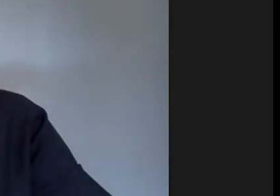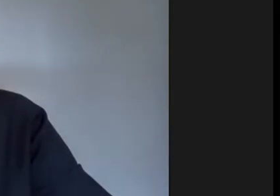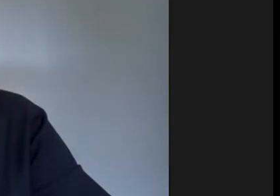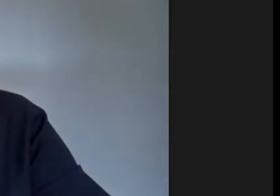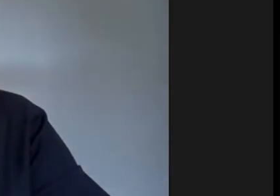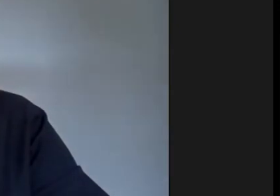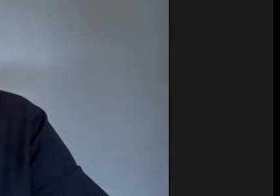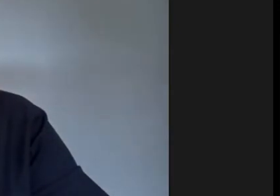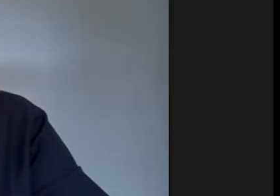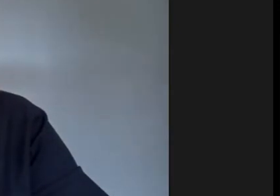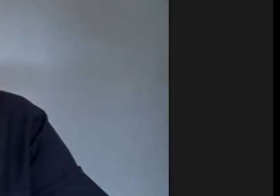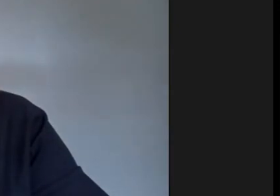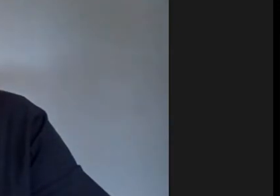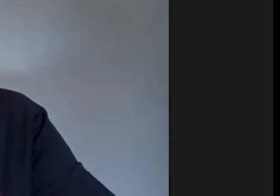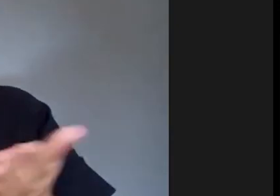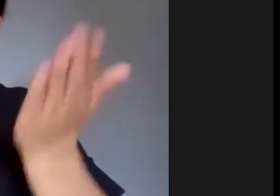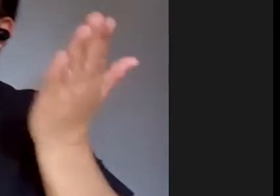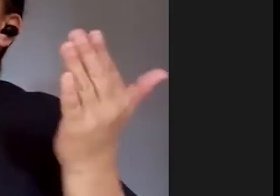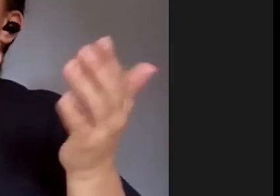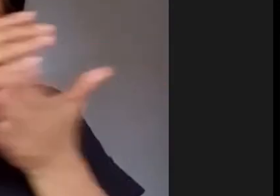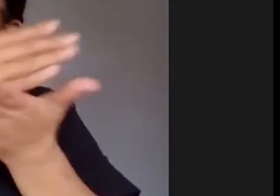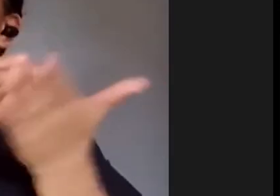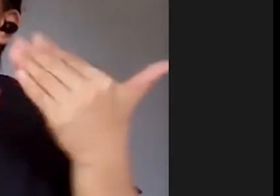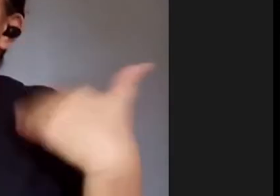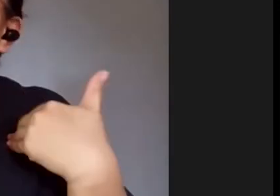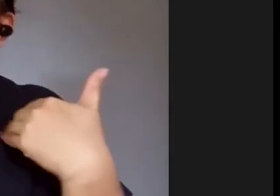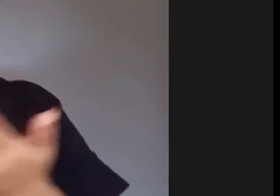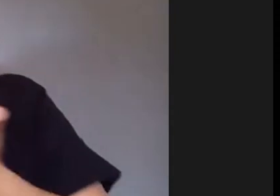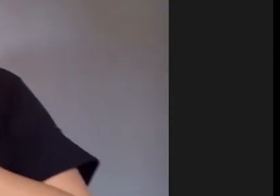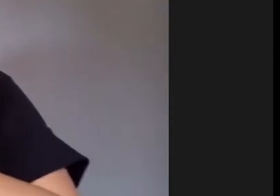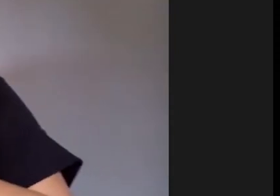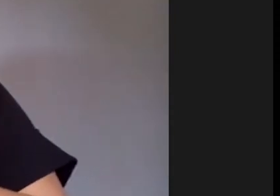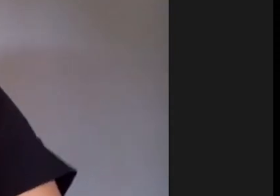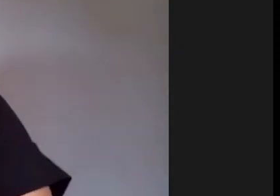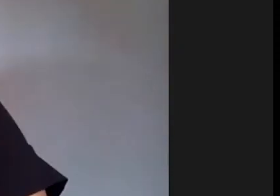It may have an object, it may not, but it always has to have predicate.